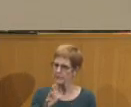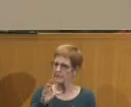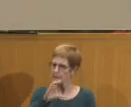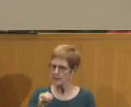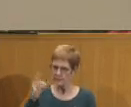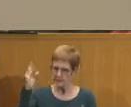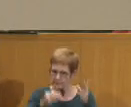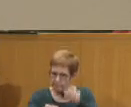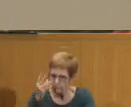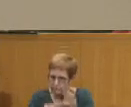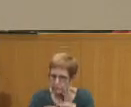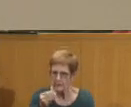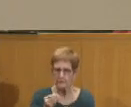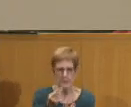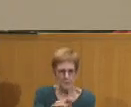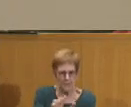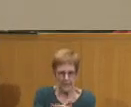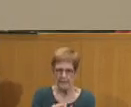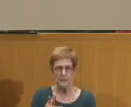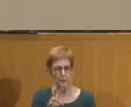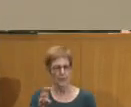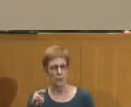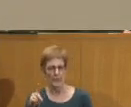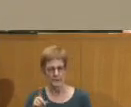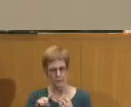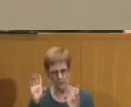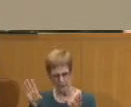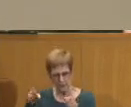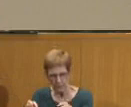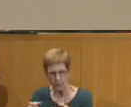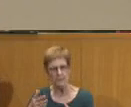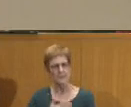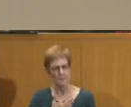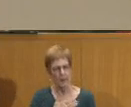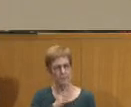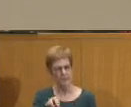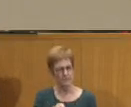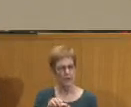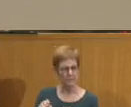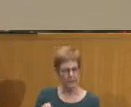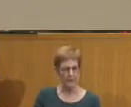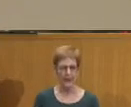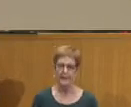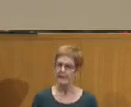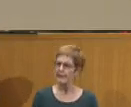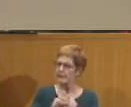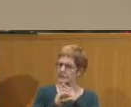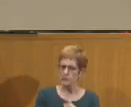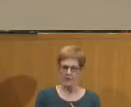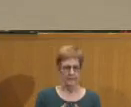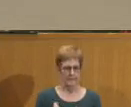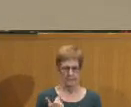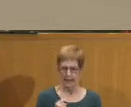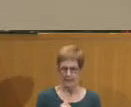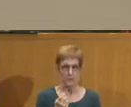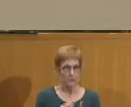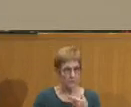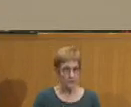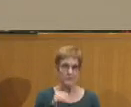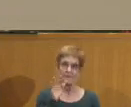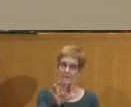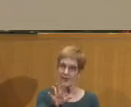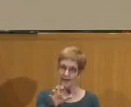I'm proud to say that that number has doubled and increased to 18%. Almost 1/5 of our boards and commissions are